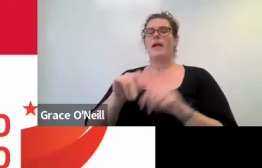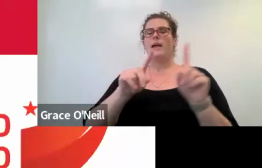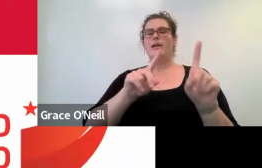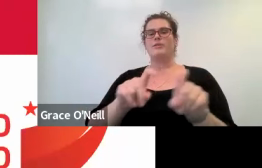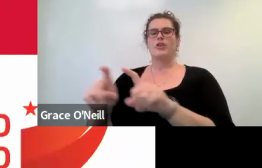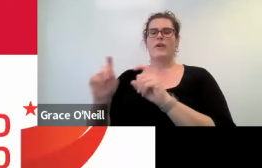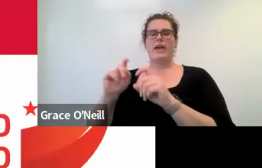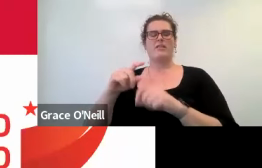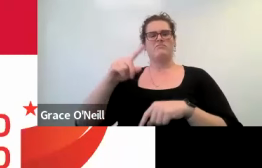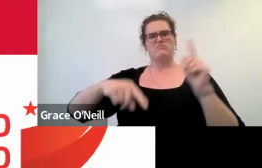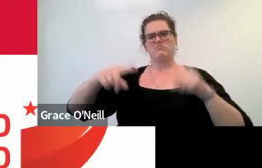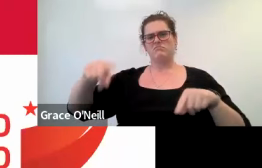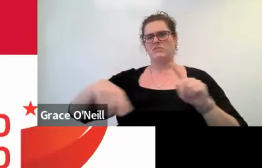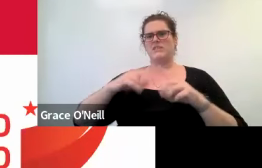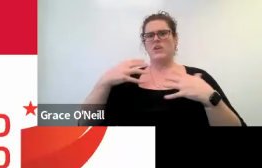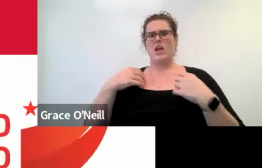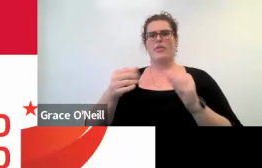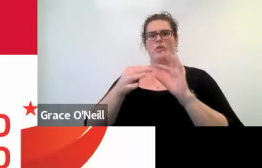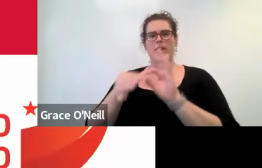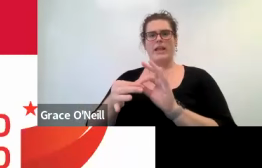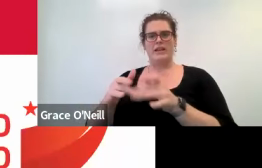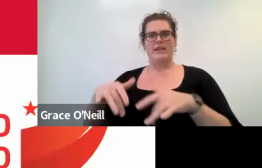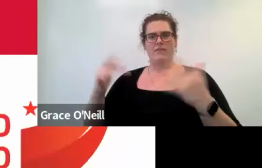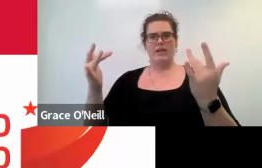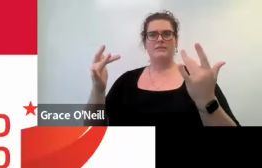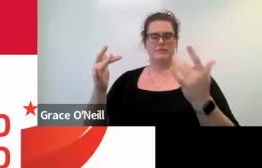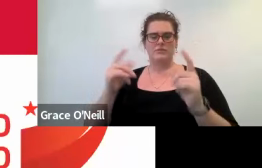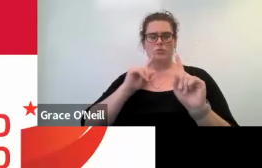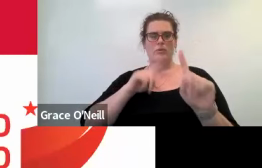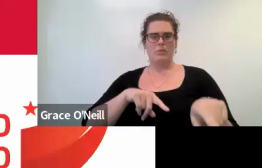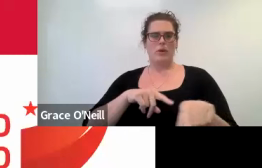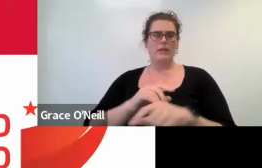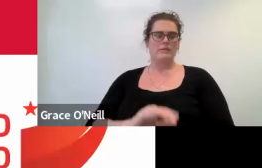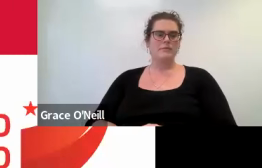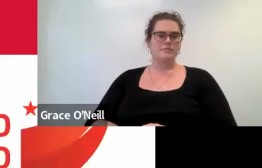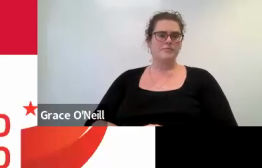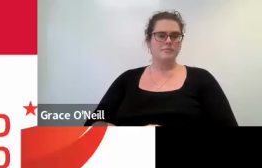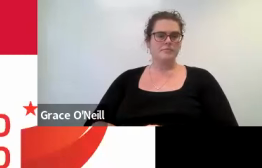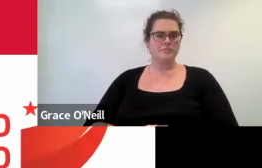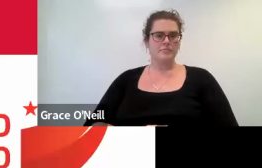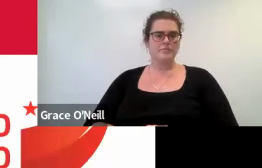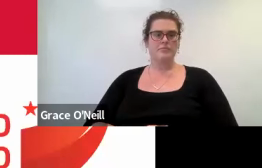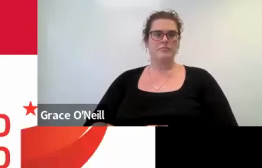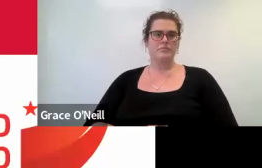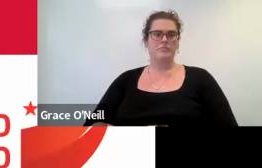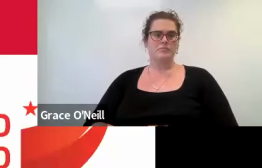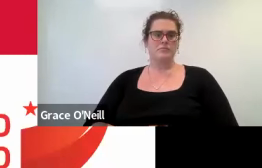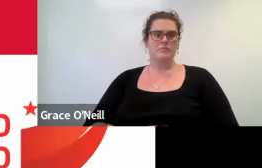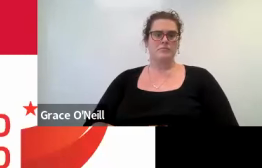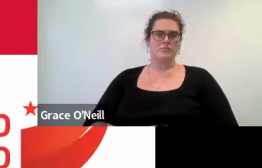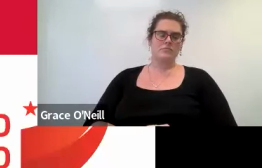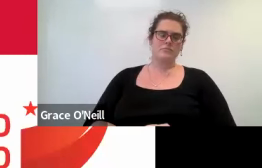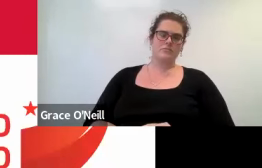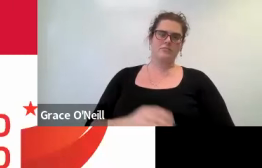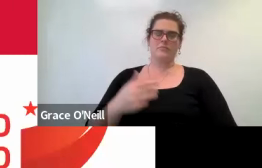health-related events that may have happened to family members due to the pandemic, we ended up with